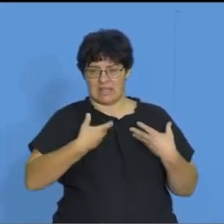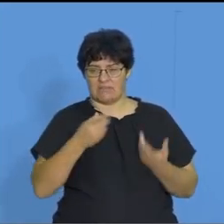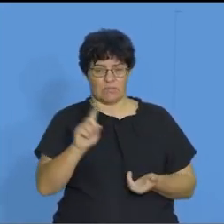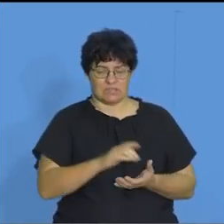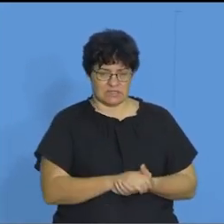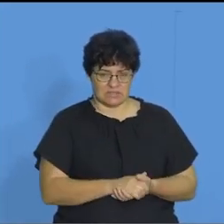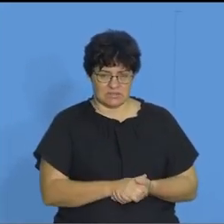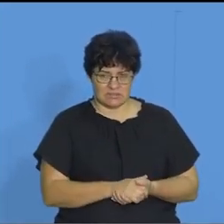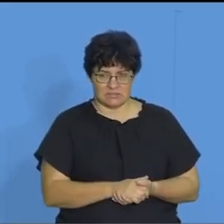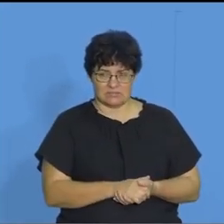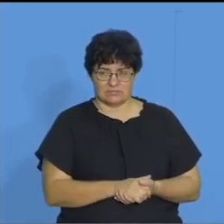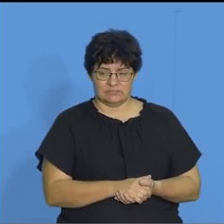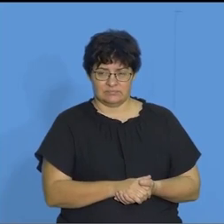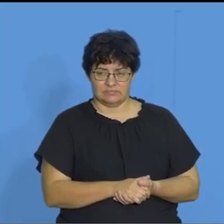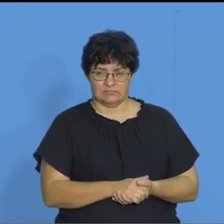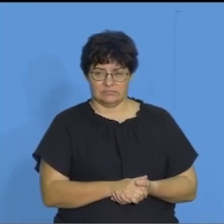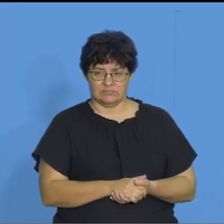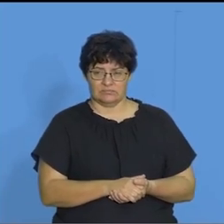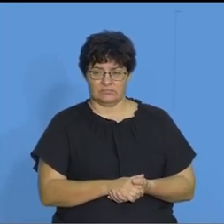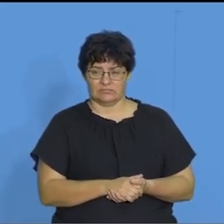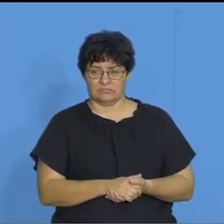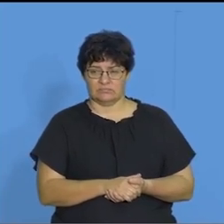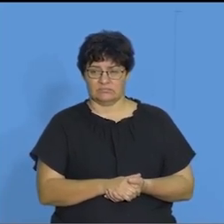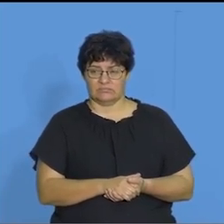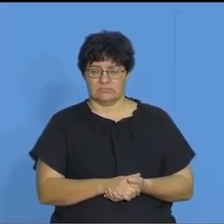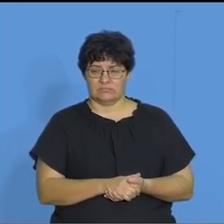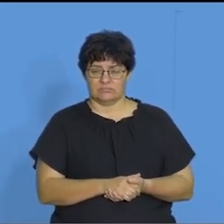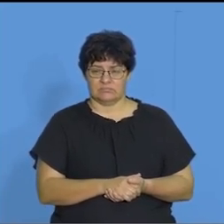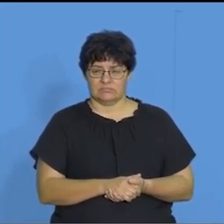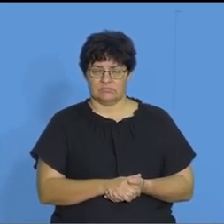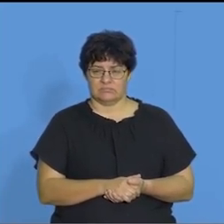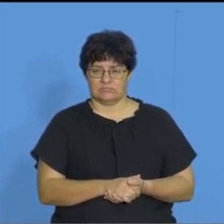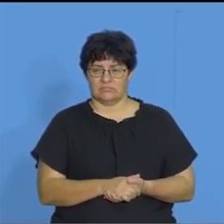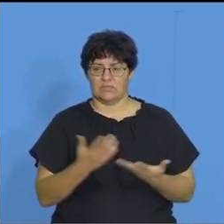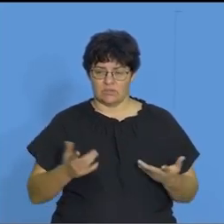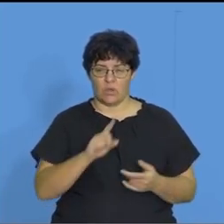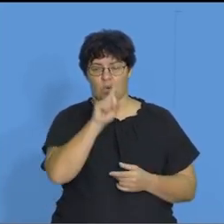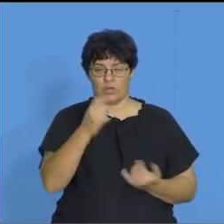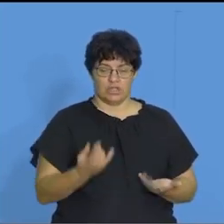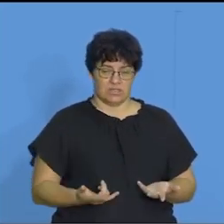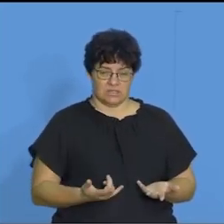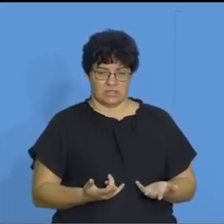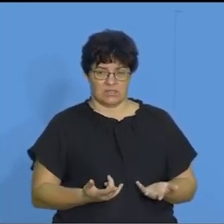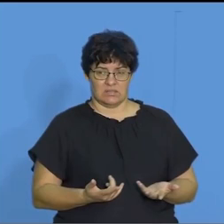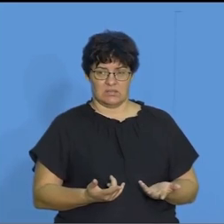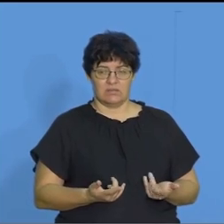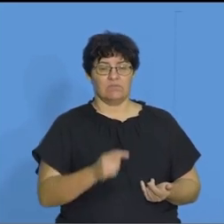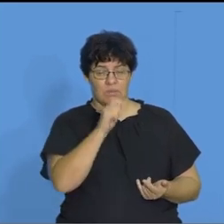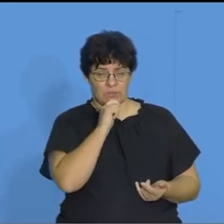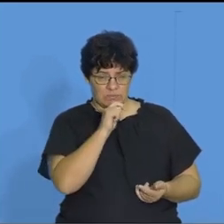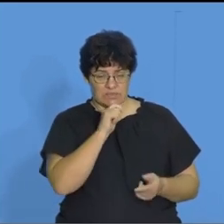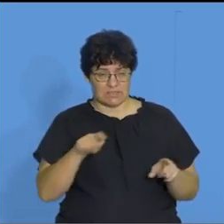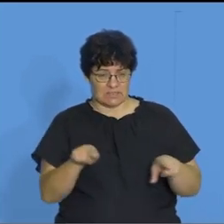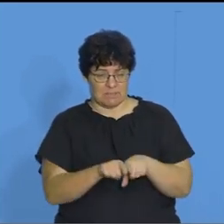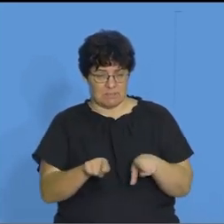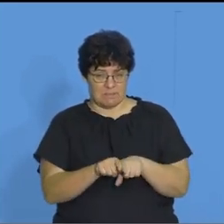70%, okay? It gives, we can model this and say X. Okay, so the question here is that we